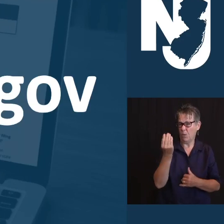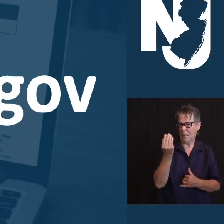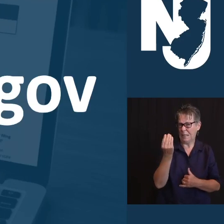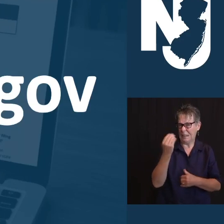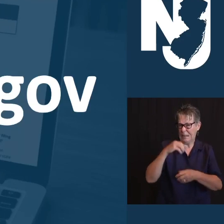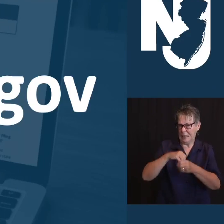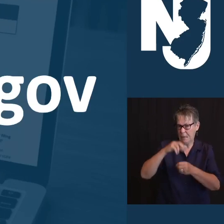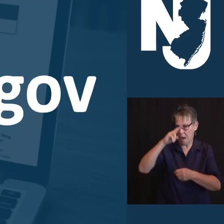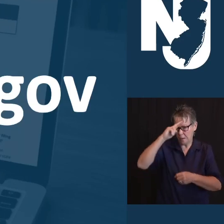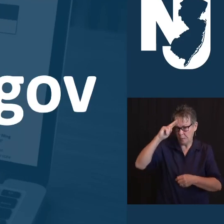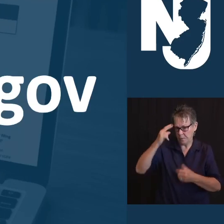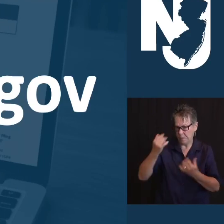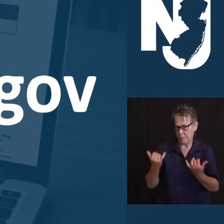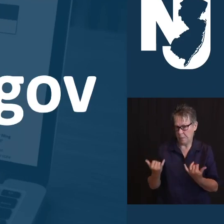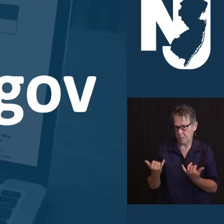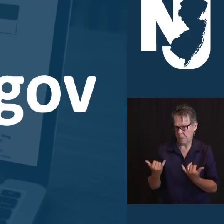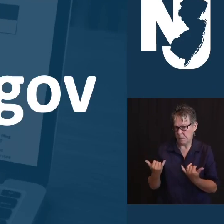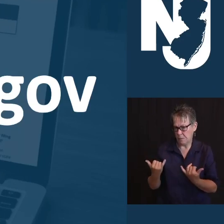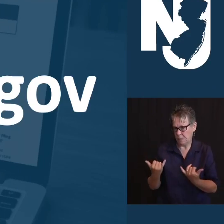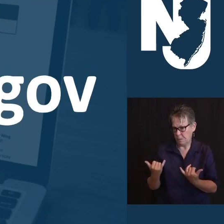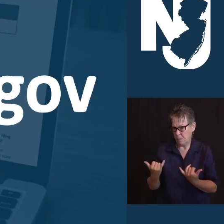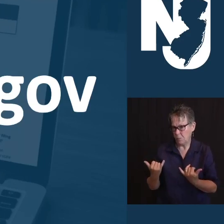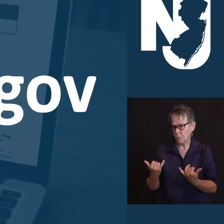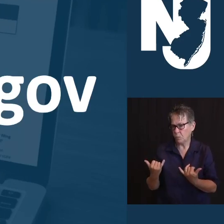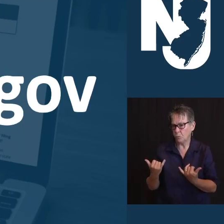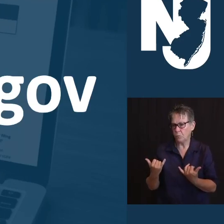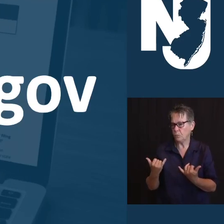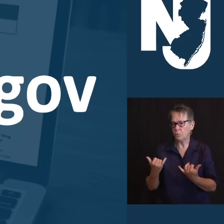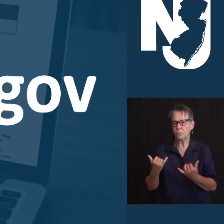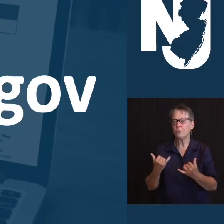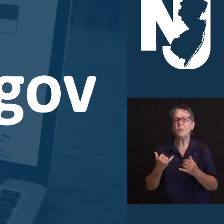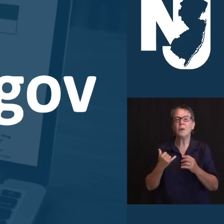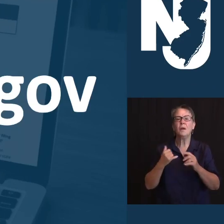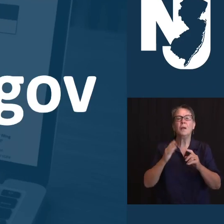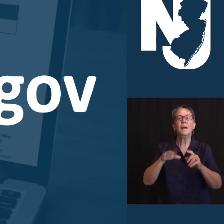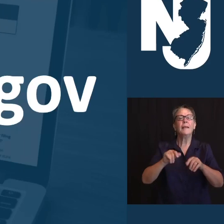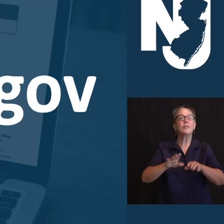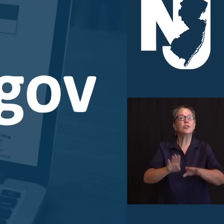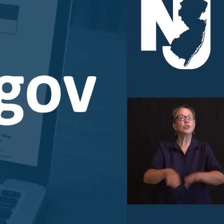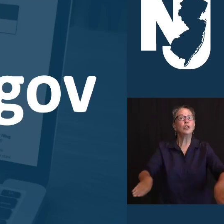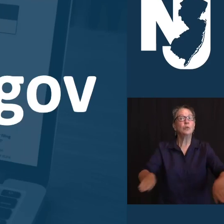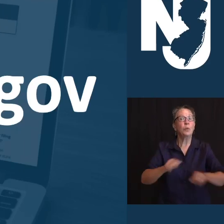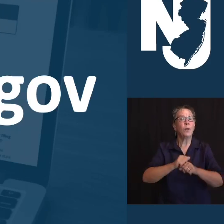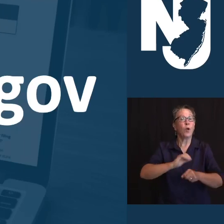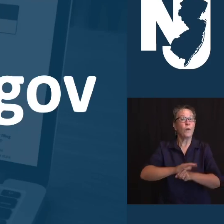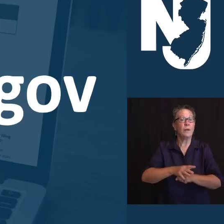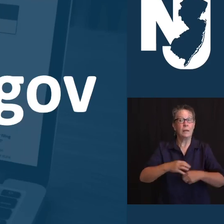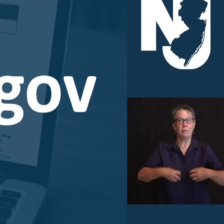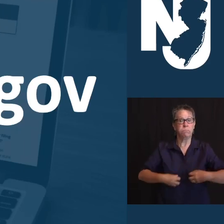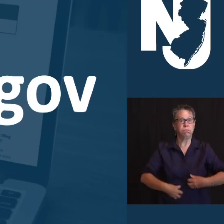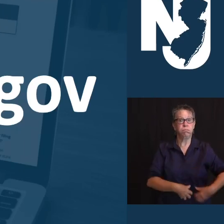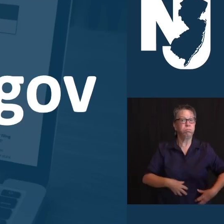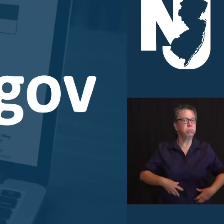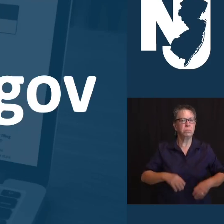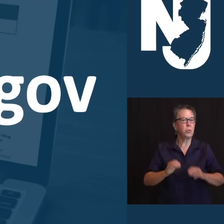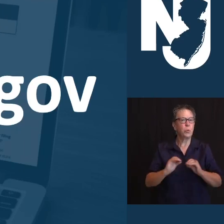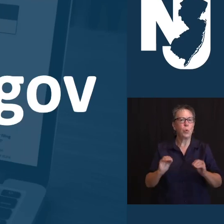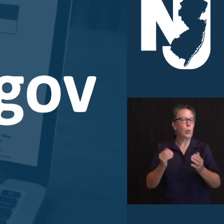of multi-system inflammatory syndrome in children. There are 55 cases in our